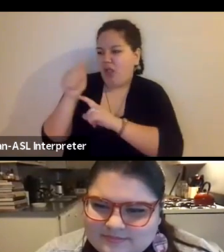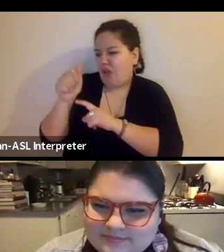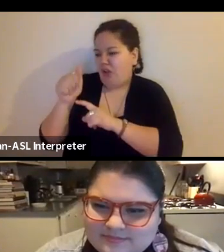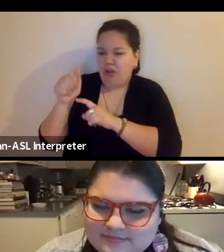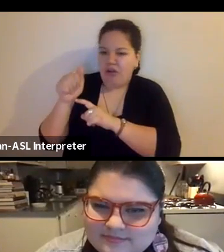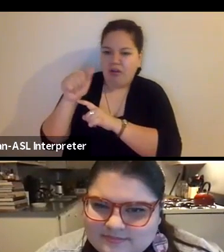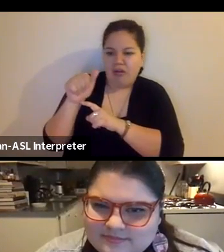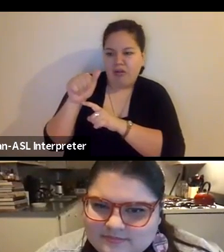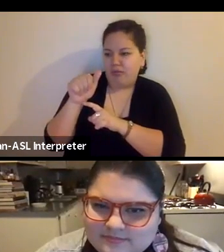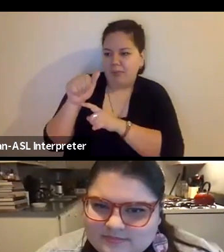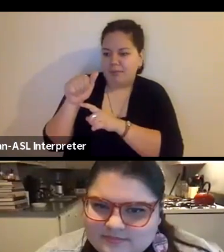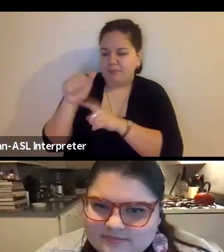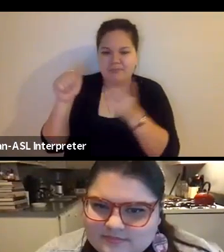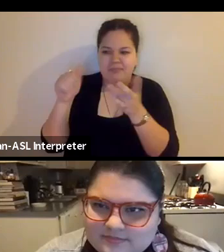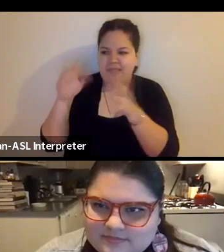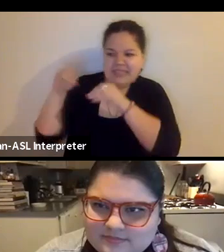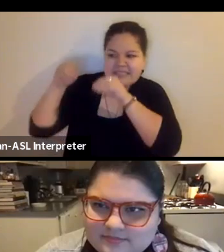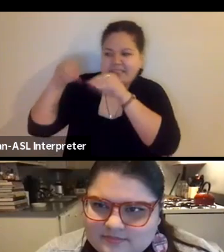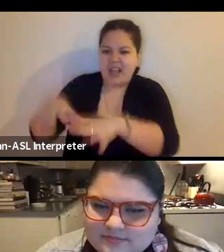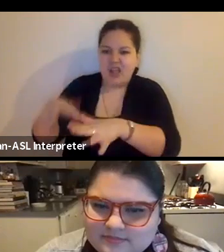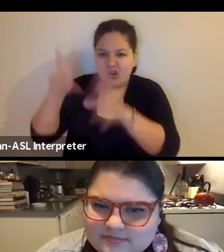I guess that